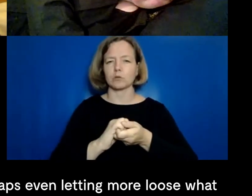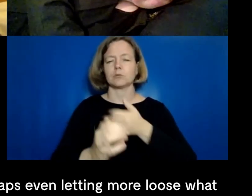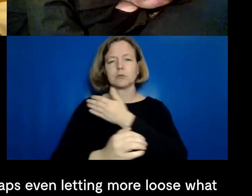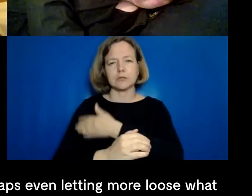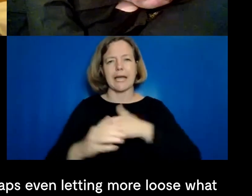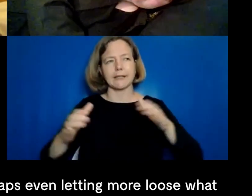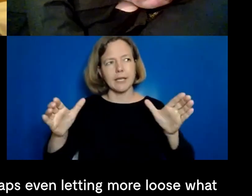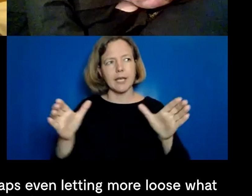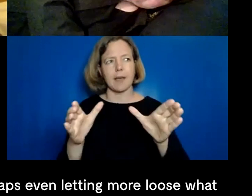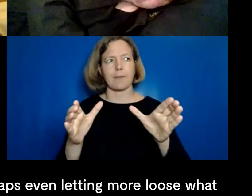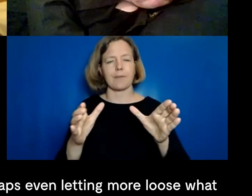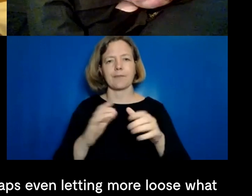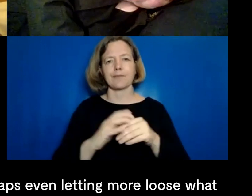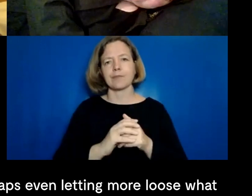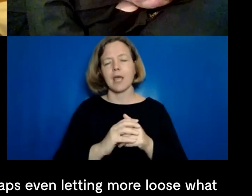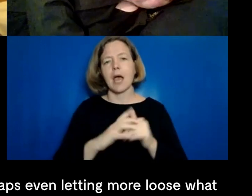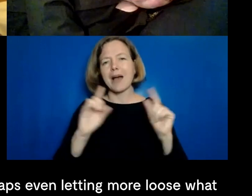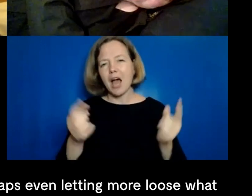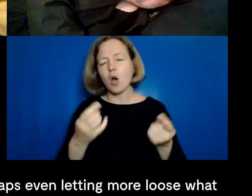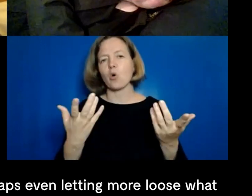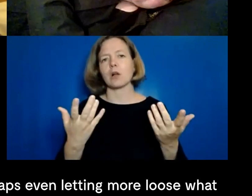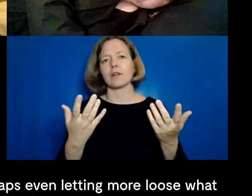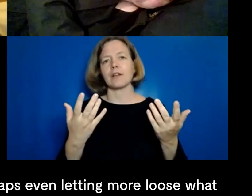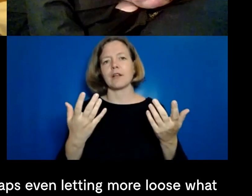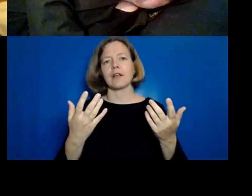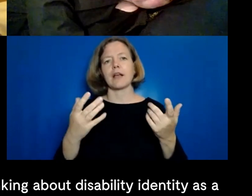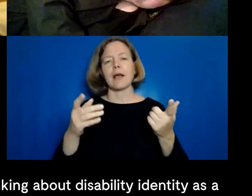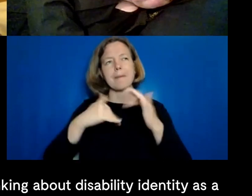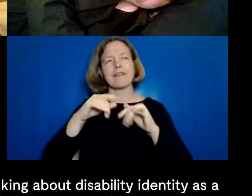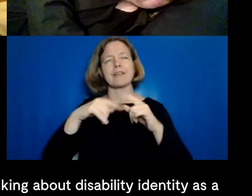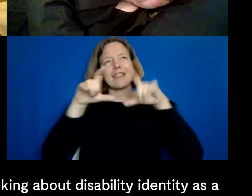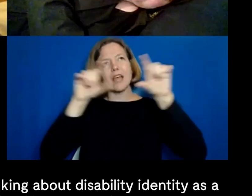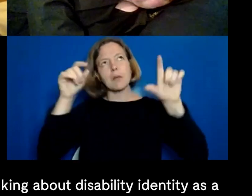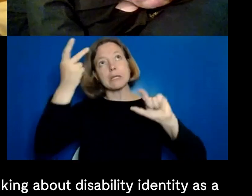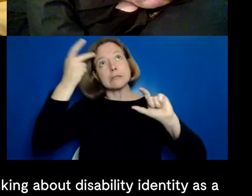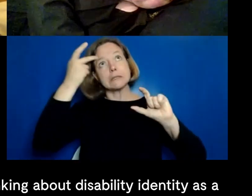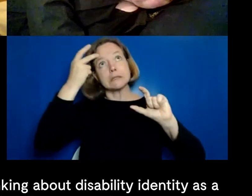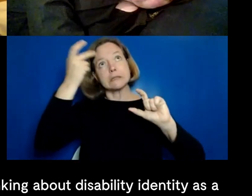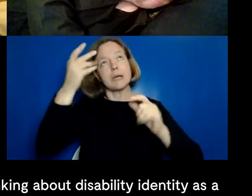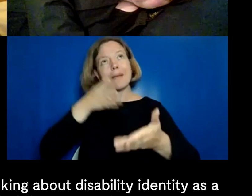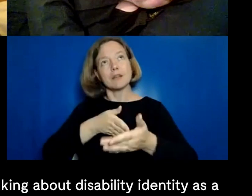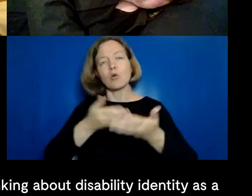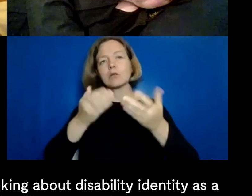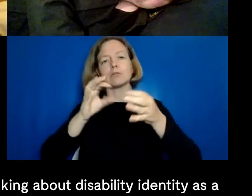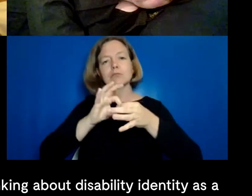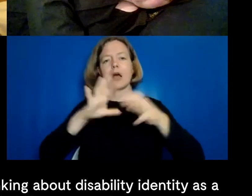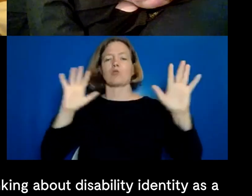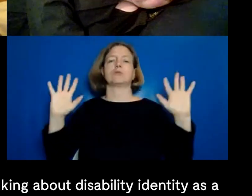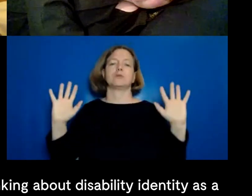letting more loose what disability is, or maybe not even always